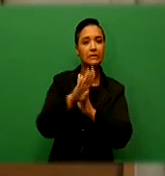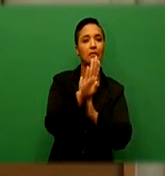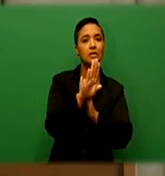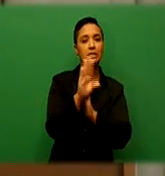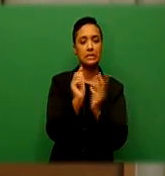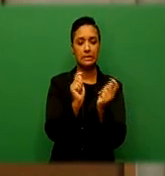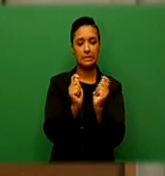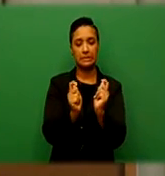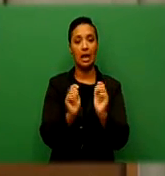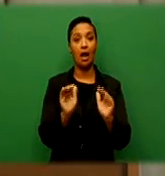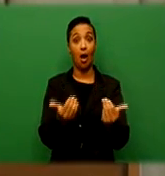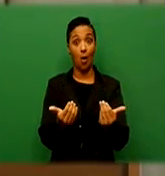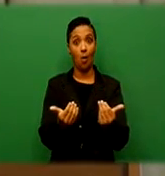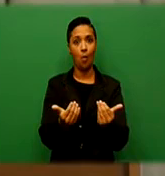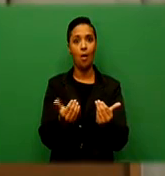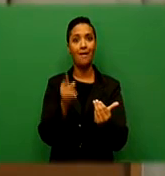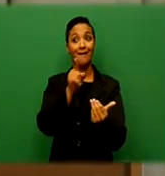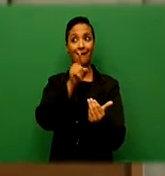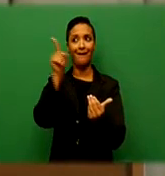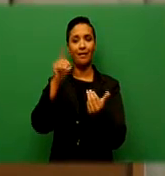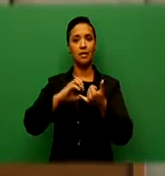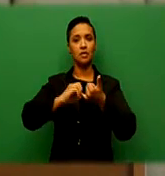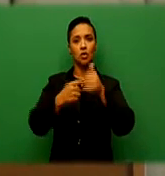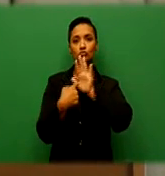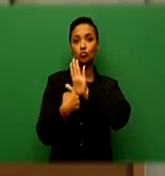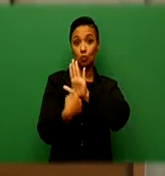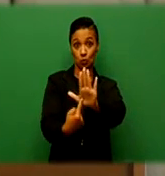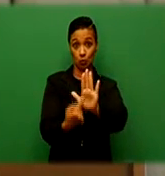And they are trying to signal that